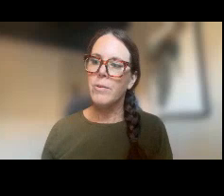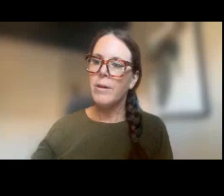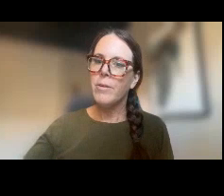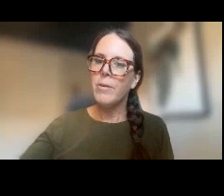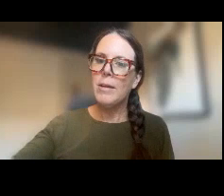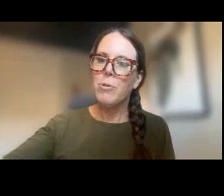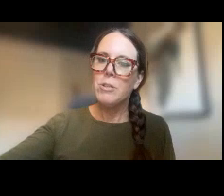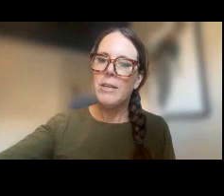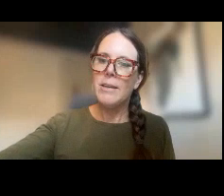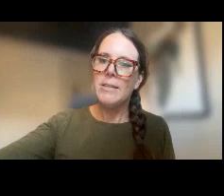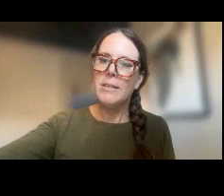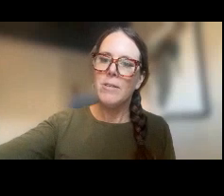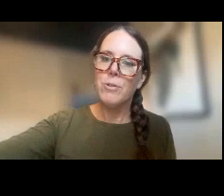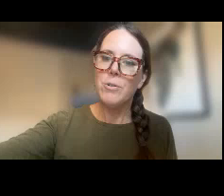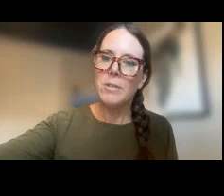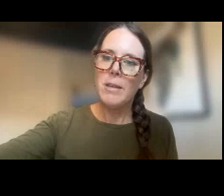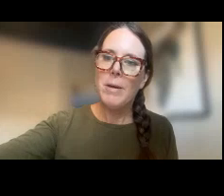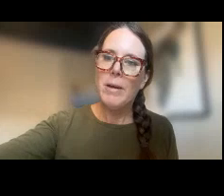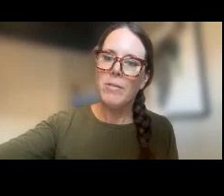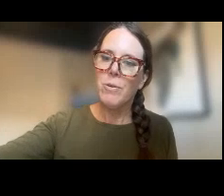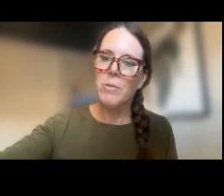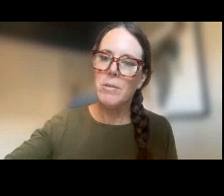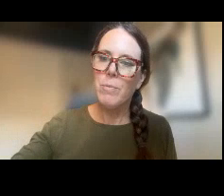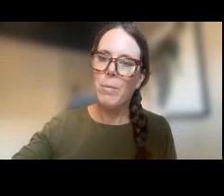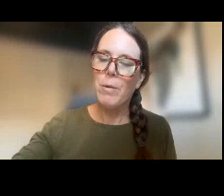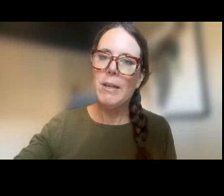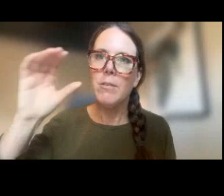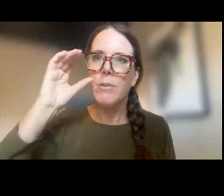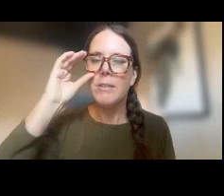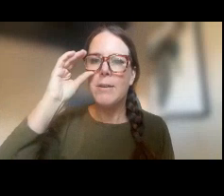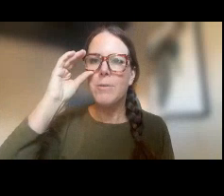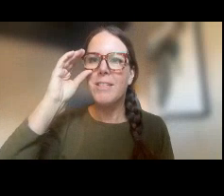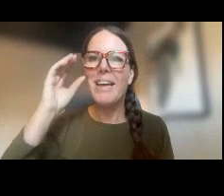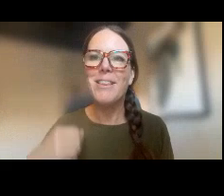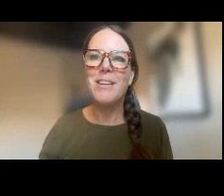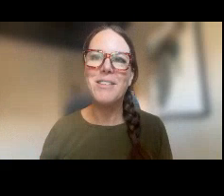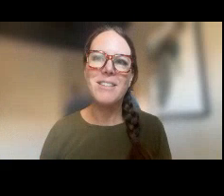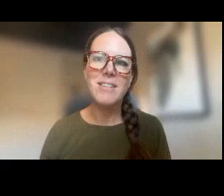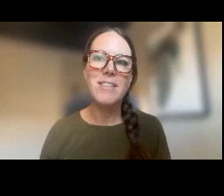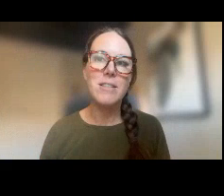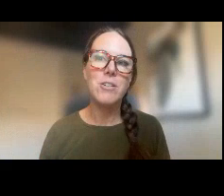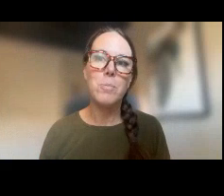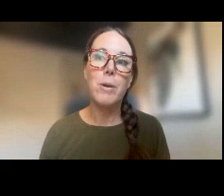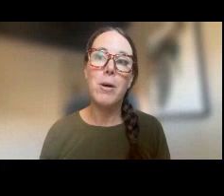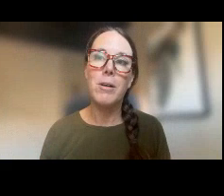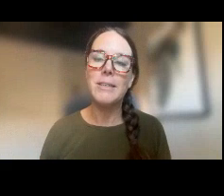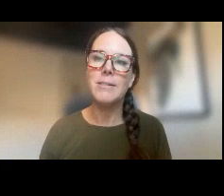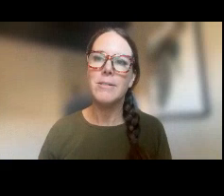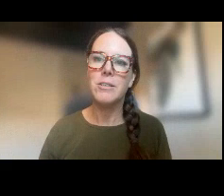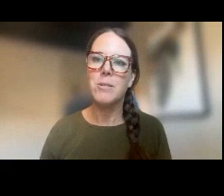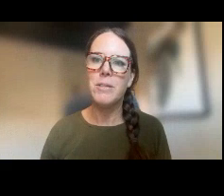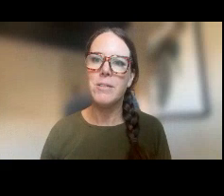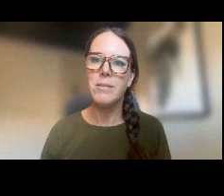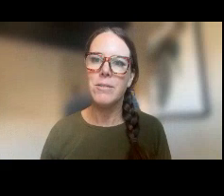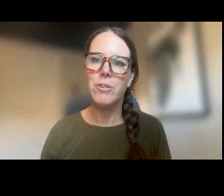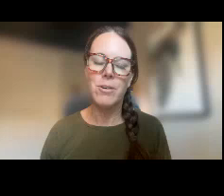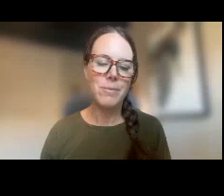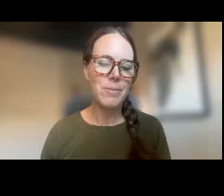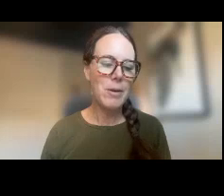All right, so although I appreciate the idea of reducing the amount of folks we're gonna interview, it sounds like the consensus is to just bring them all in, just